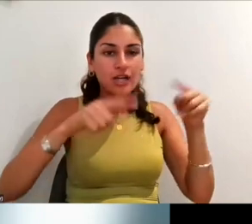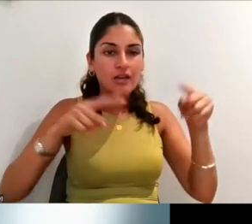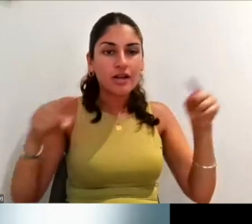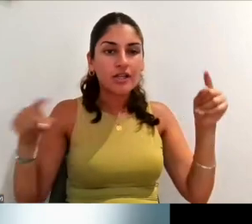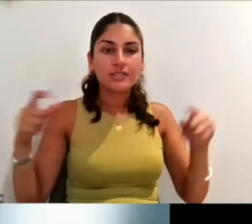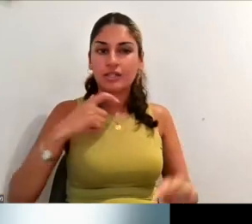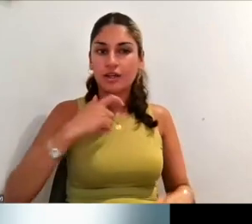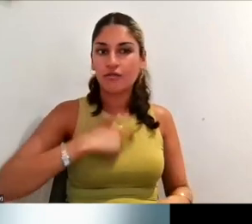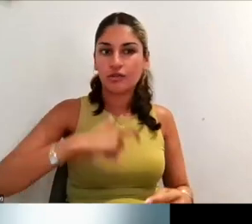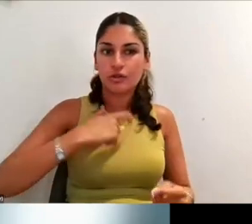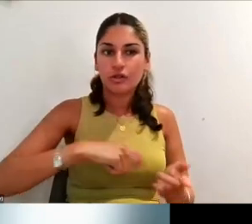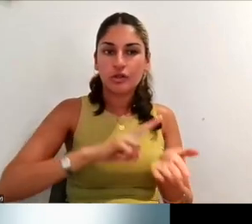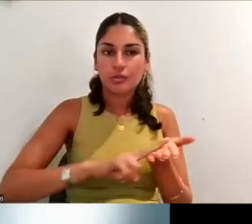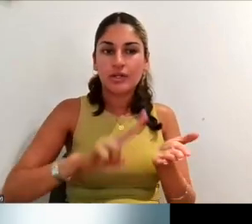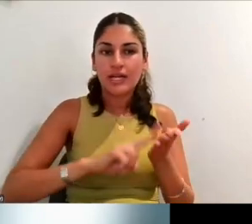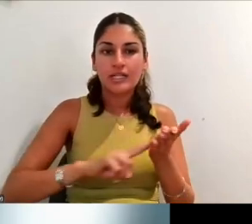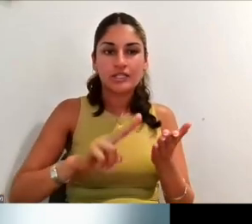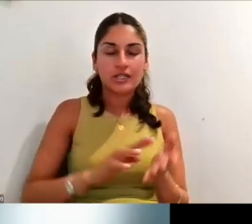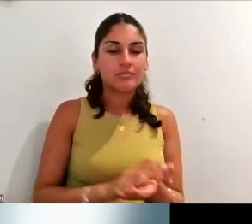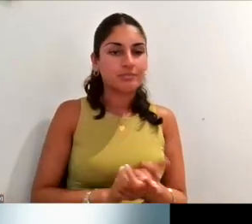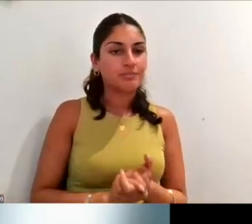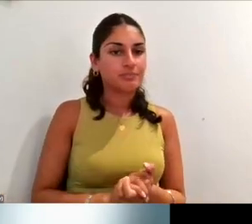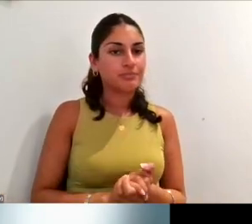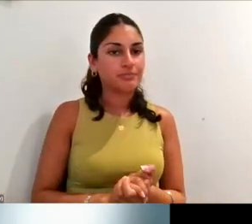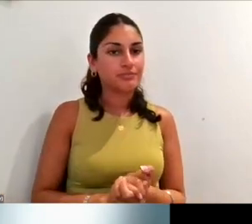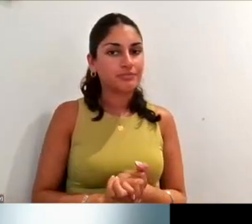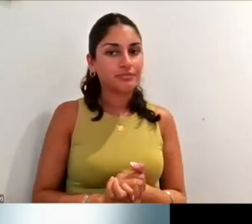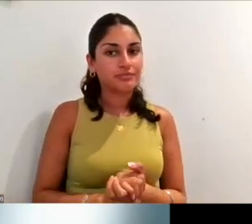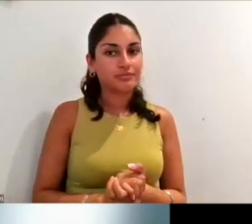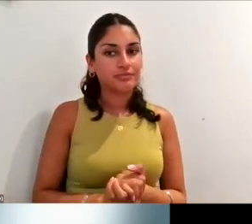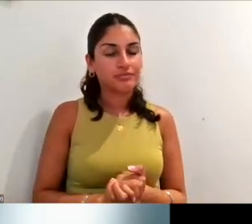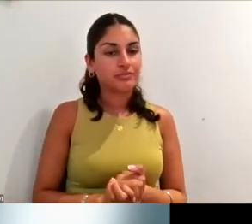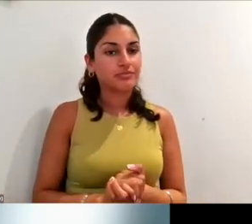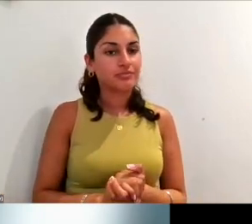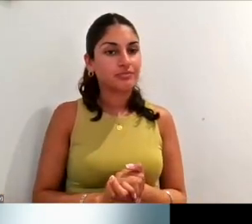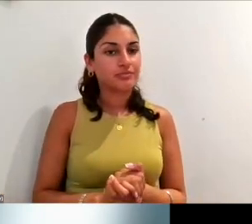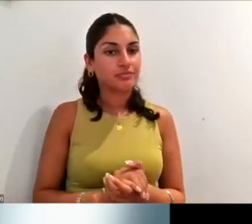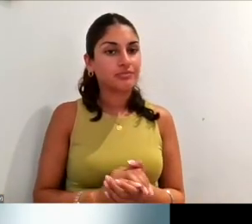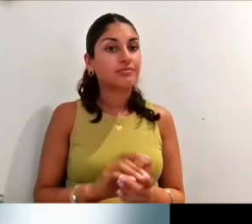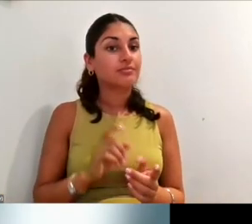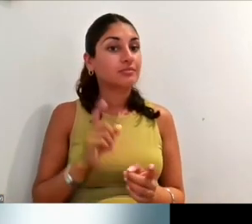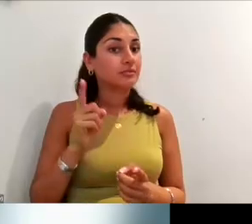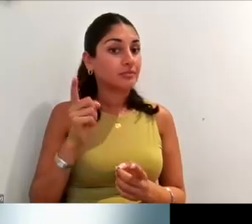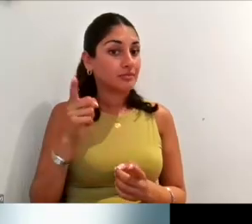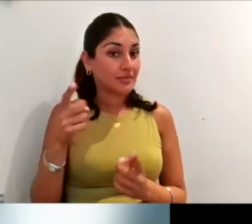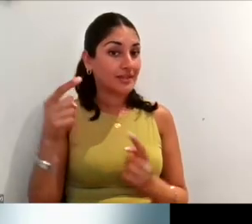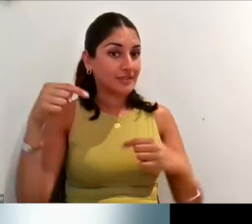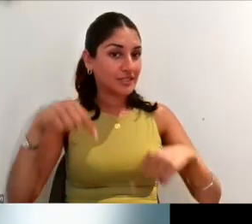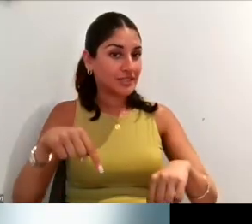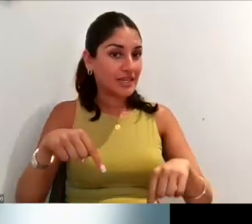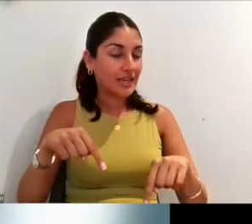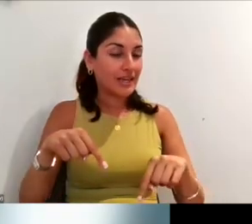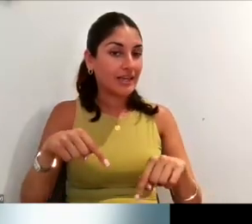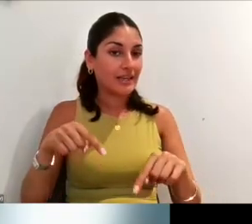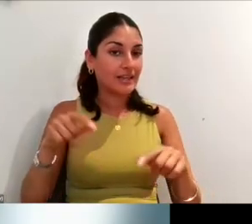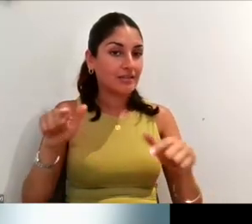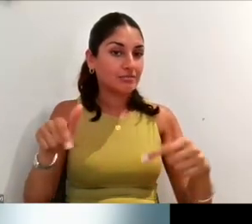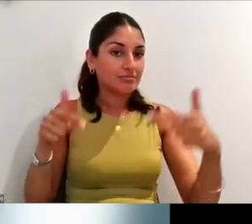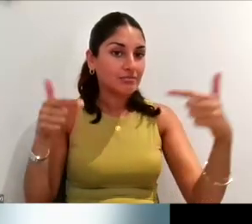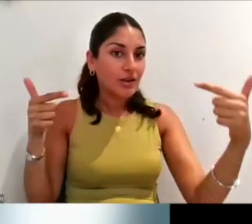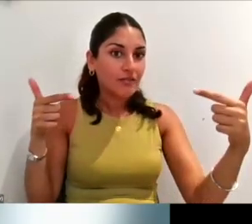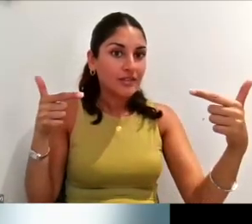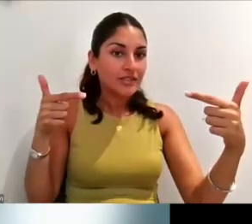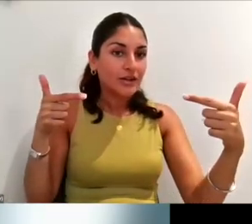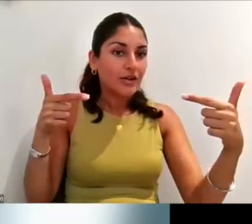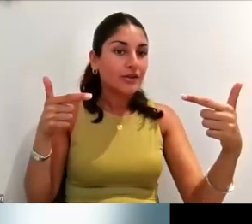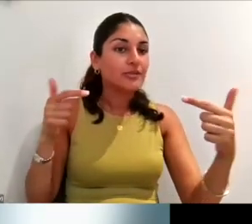diversity and the bigger message that Divija has to portray. And she's with us today. She's on tour, so she's been